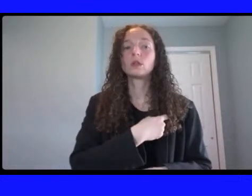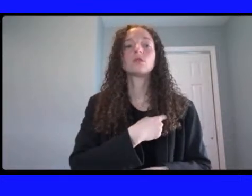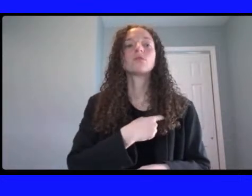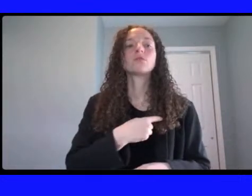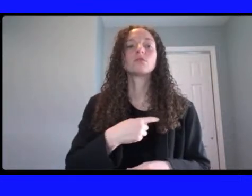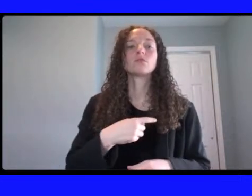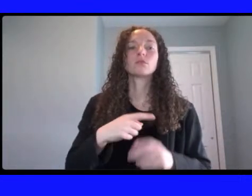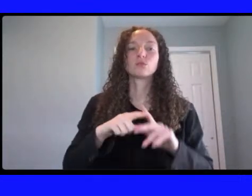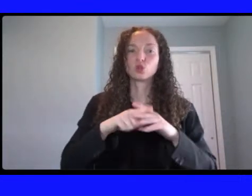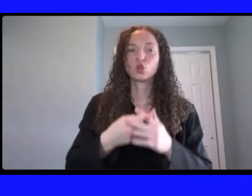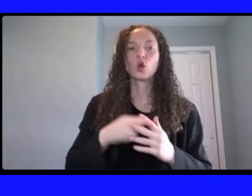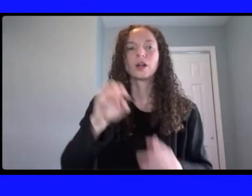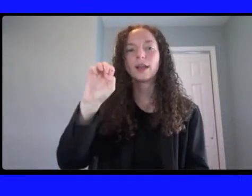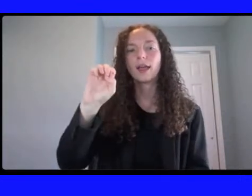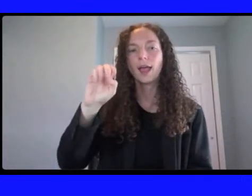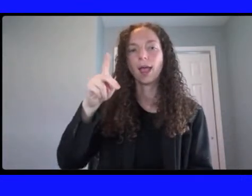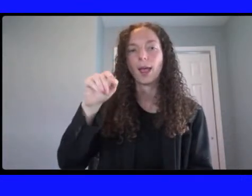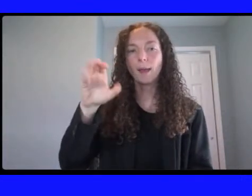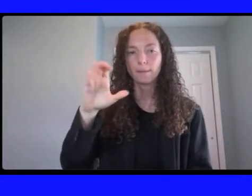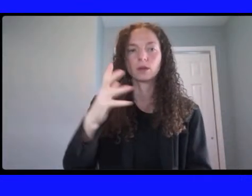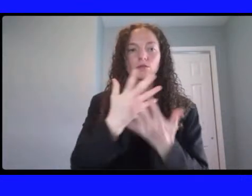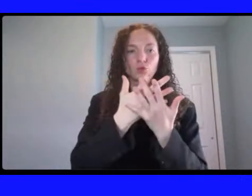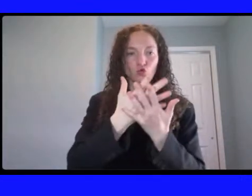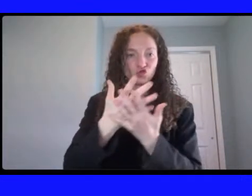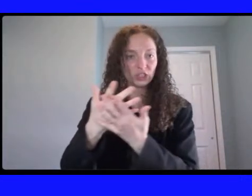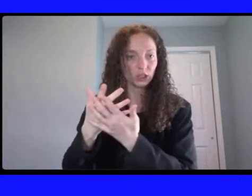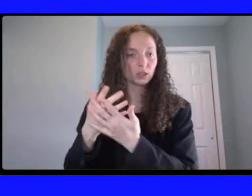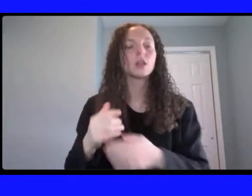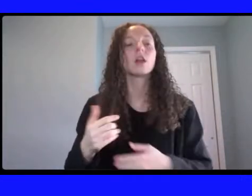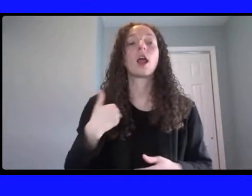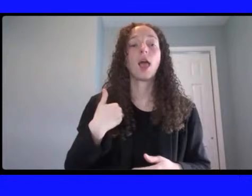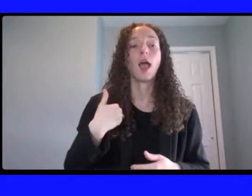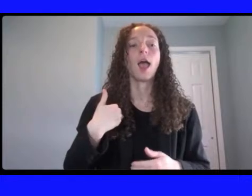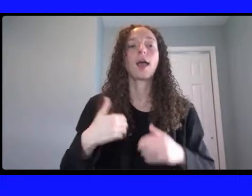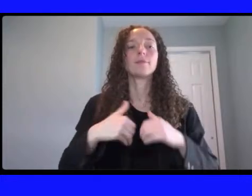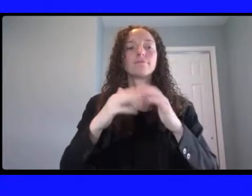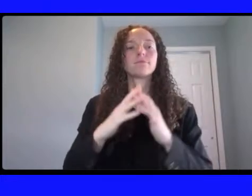patients and made over 6,000 referrals.